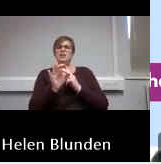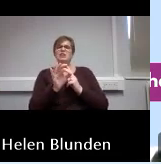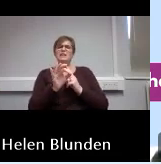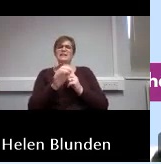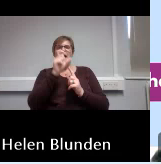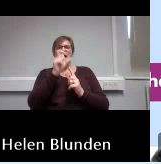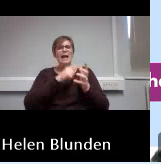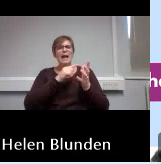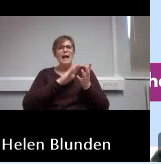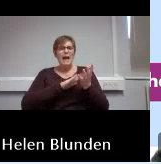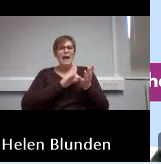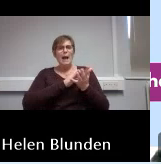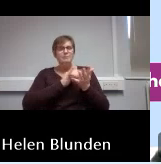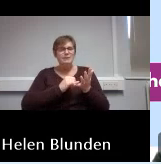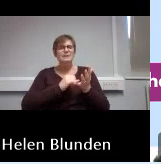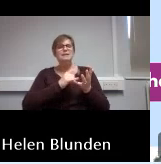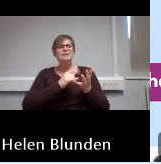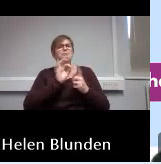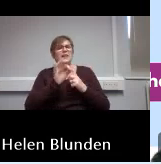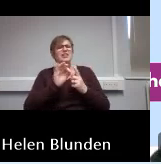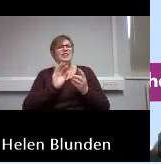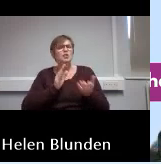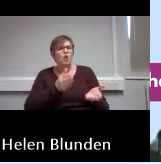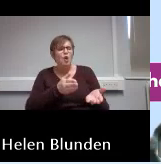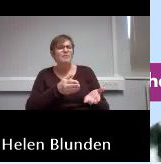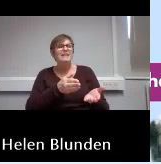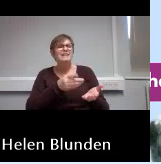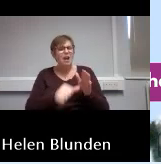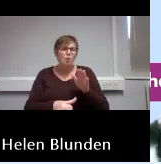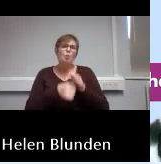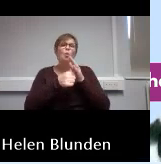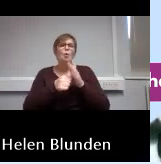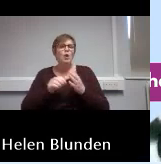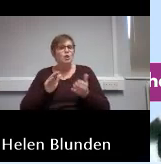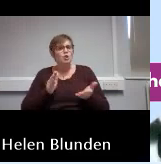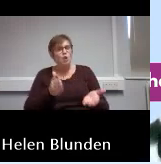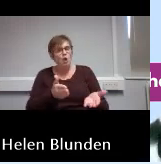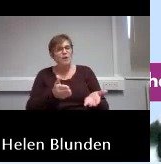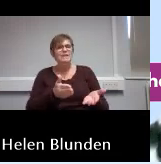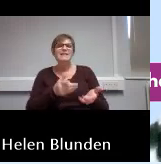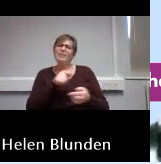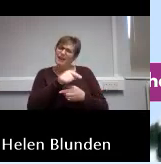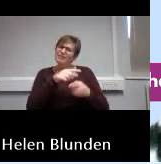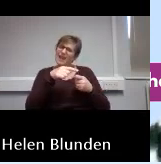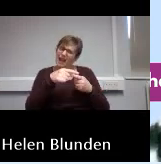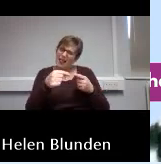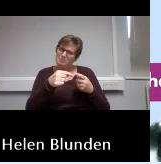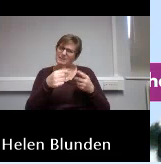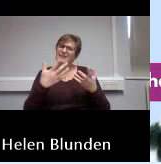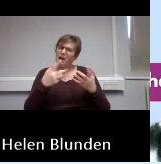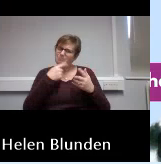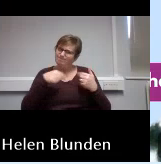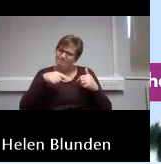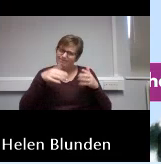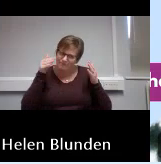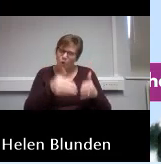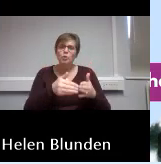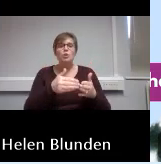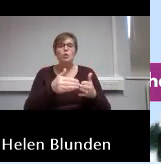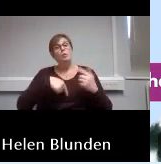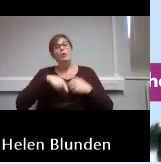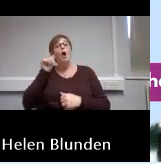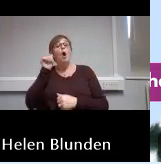child adolescent mental health service, the core service, is the element that we're now looking at, and we're very much aware